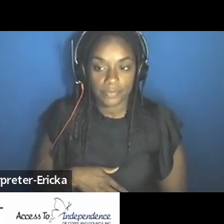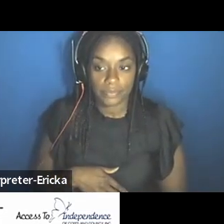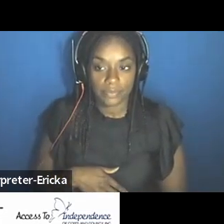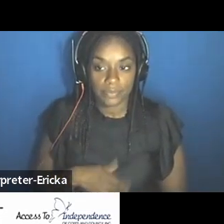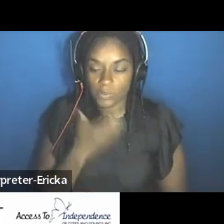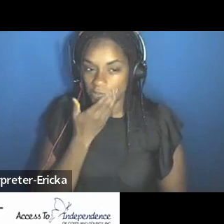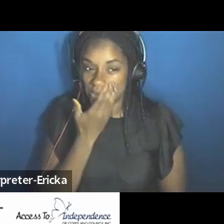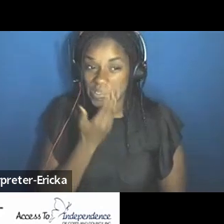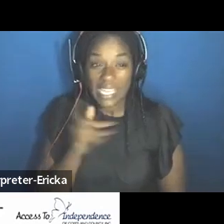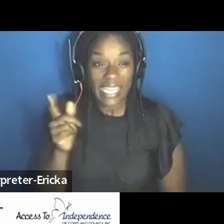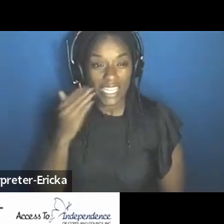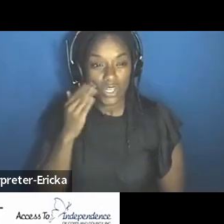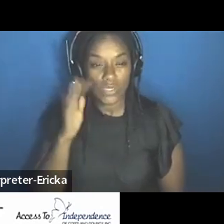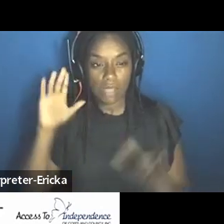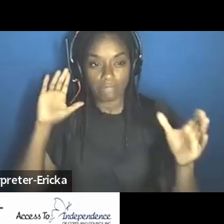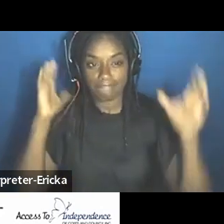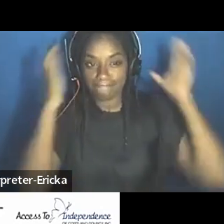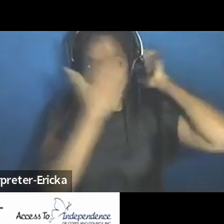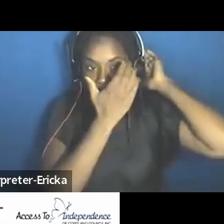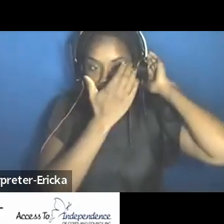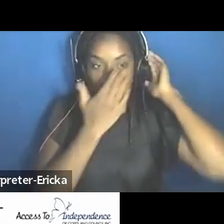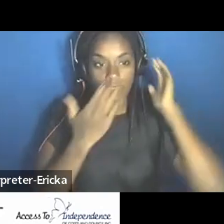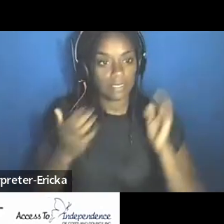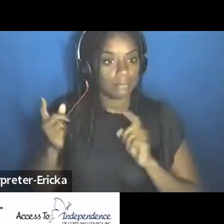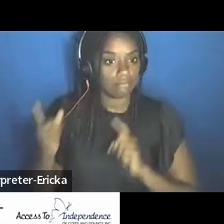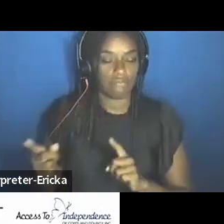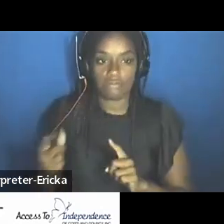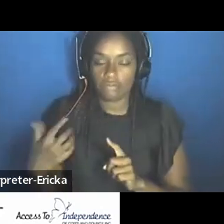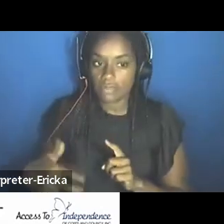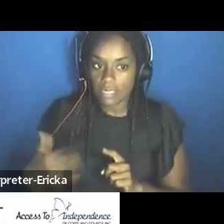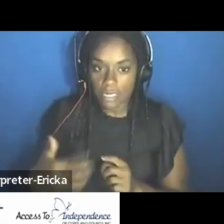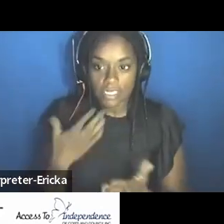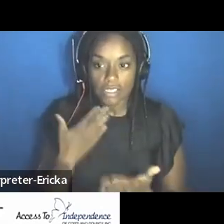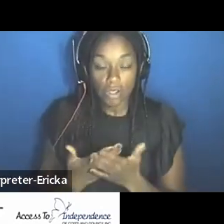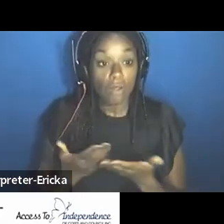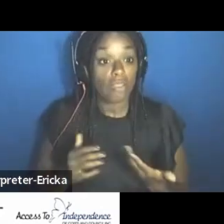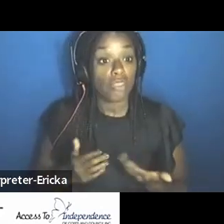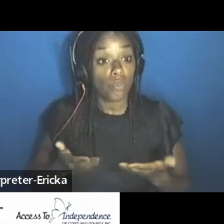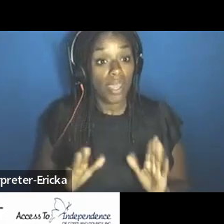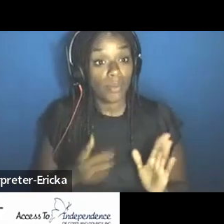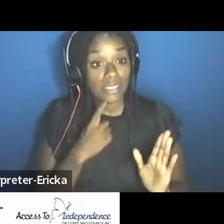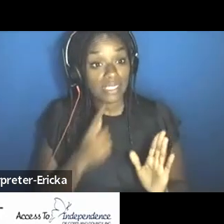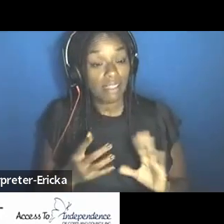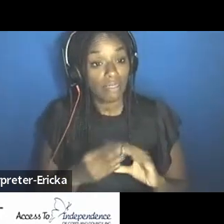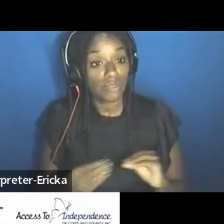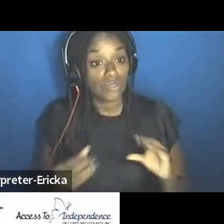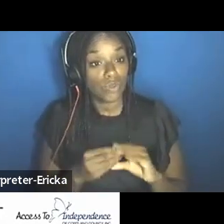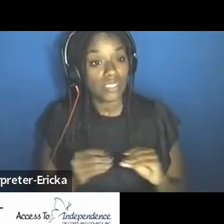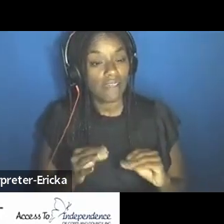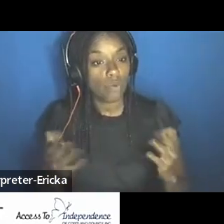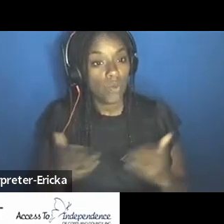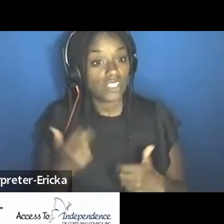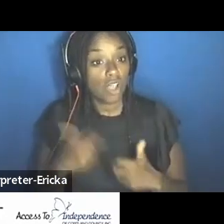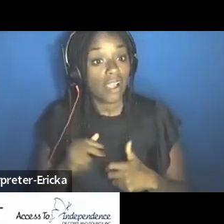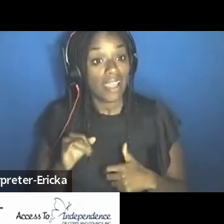person to shift thinking for me than him, because it's like the way we're telling the stories of what's really hard right now. If we tell them